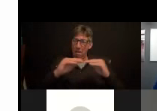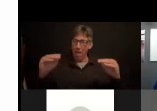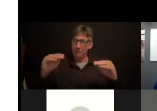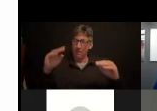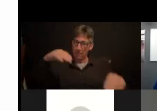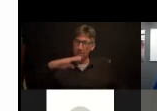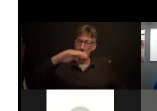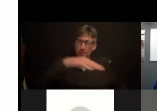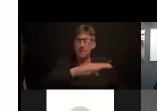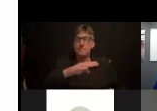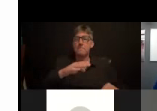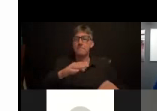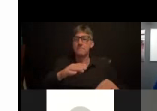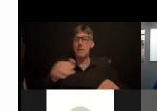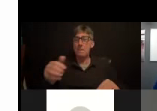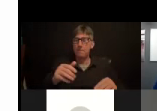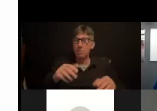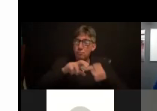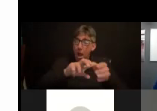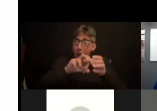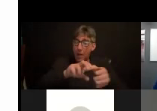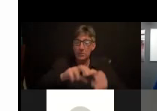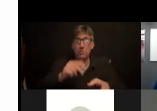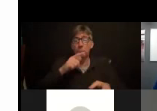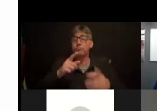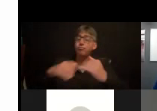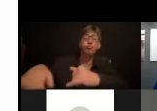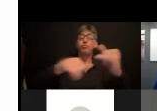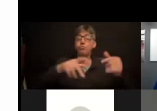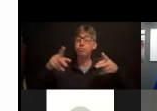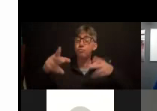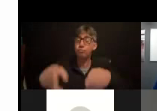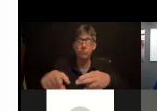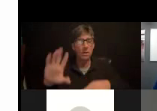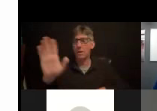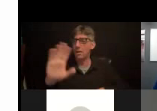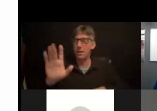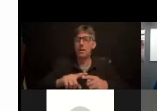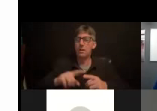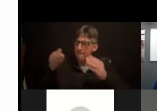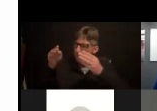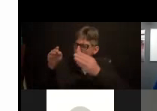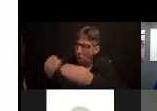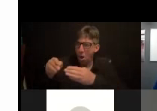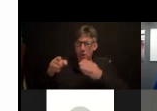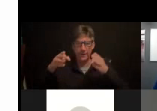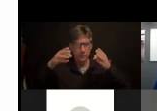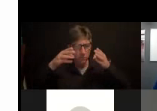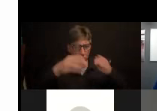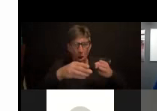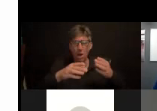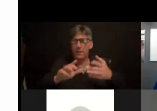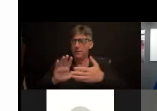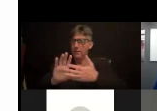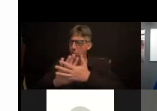reducing service, to make sure it is not a one-size-fits-all, but a very targeted, nuanced, and thoughtful approach that's taking into account